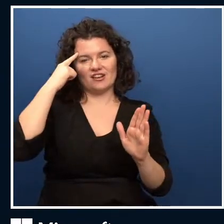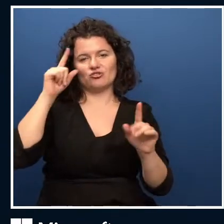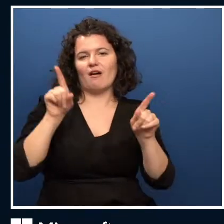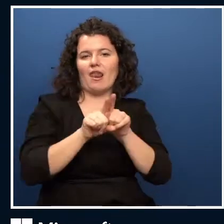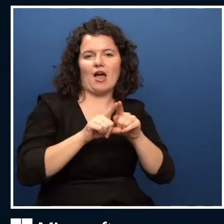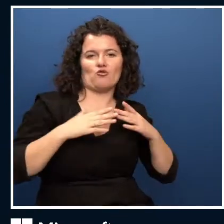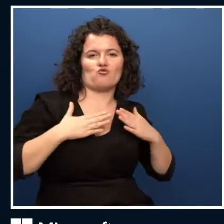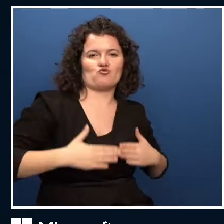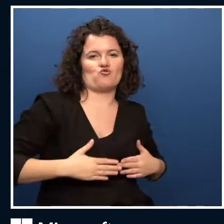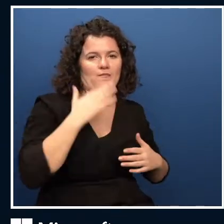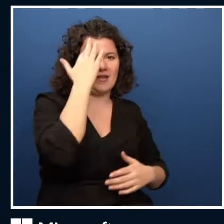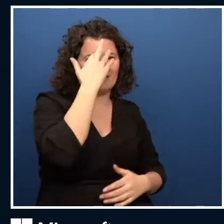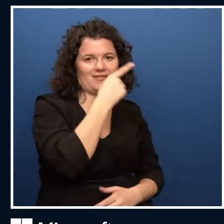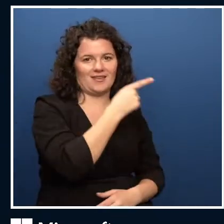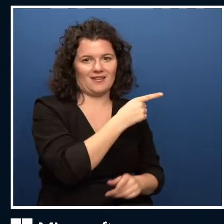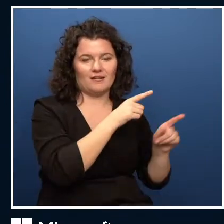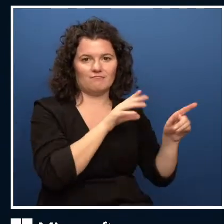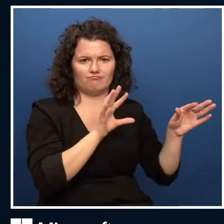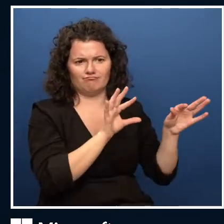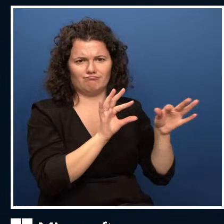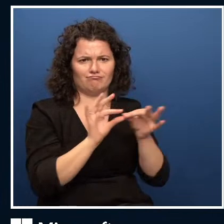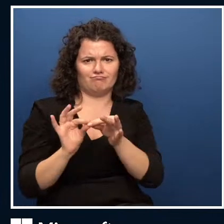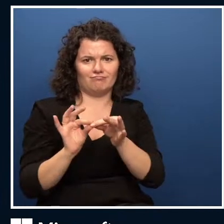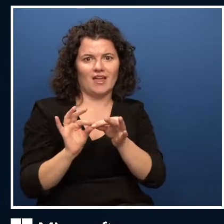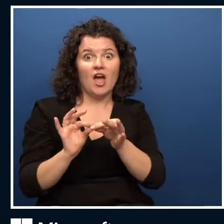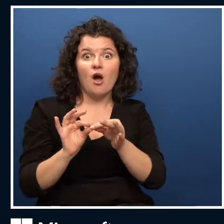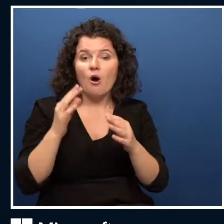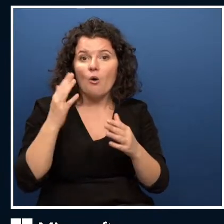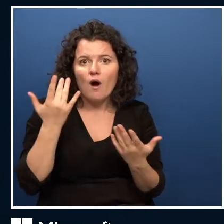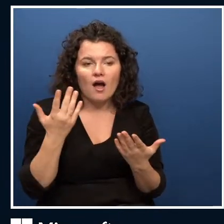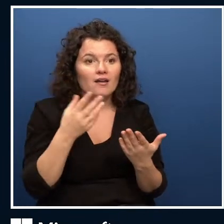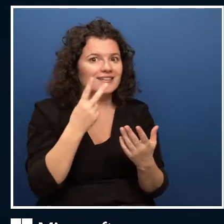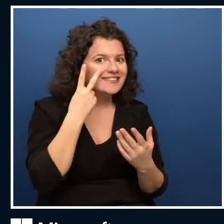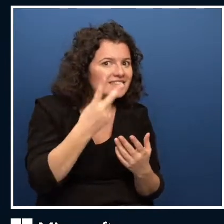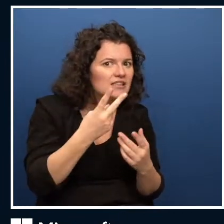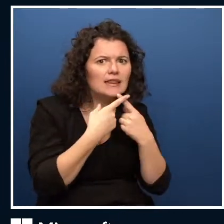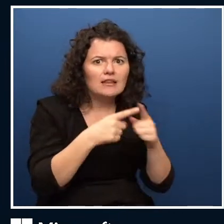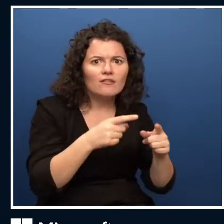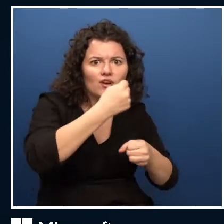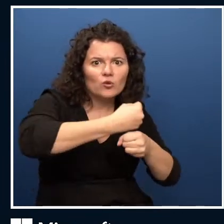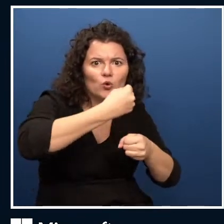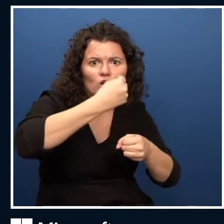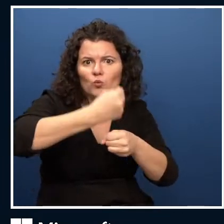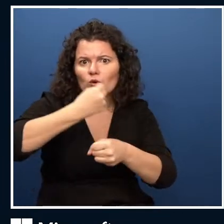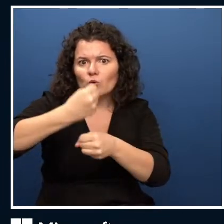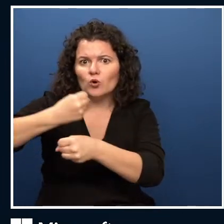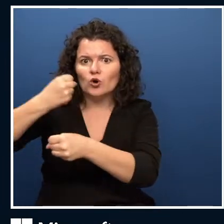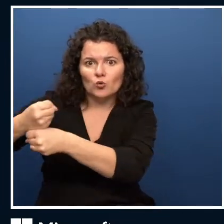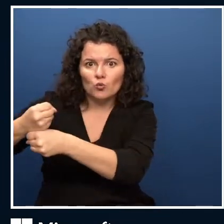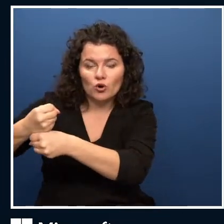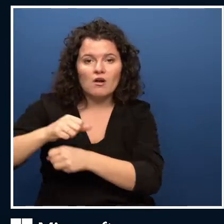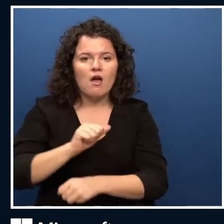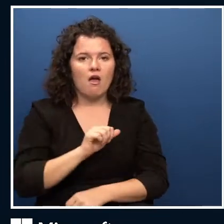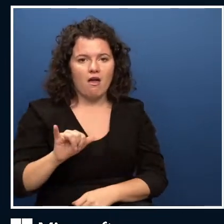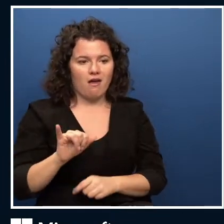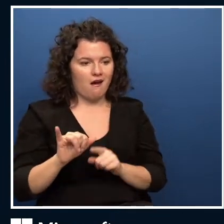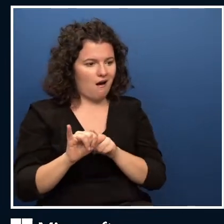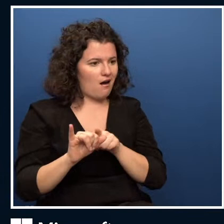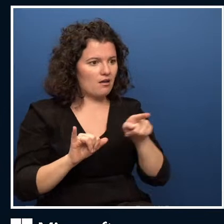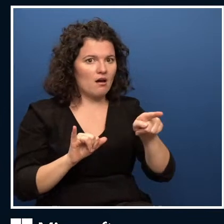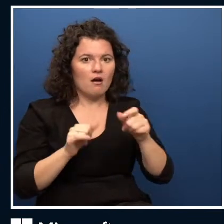really good results solving a lot of different tasks, not the only task.